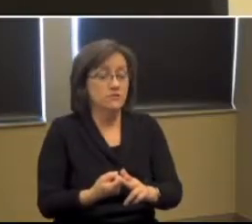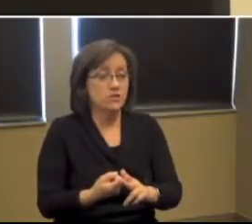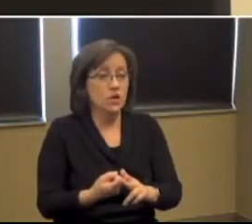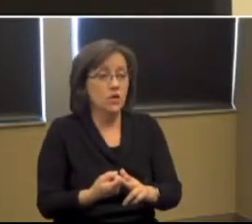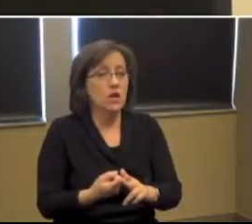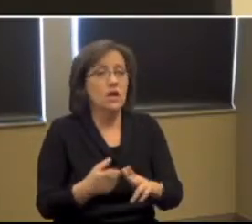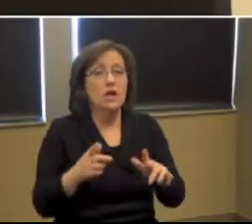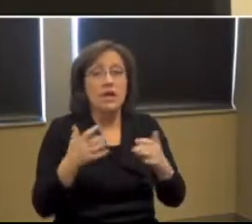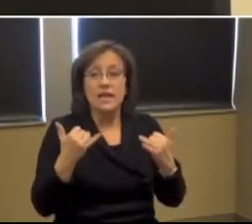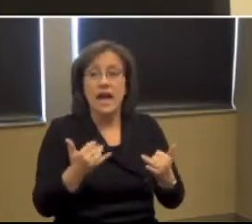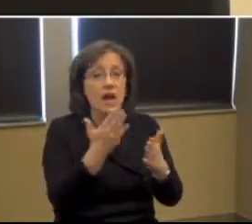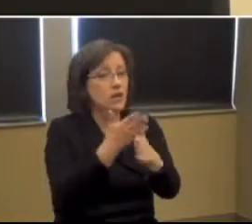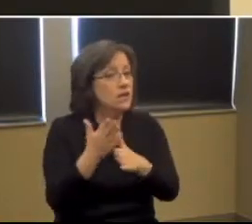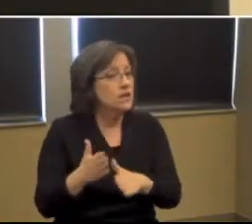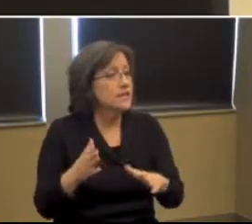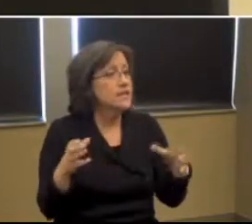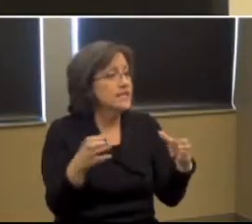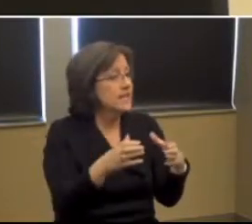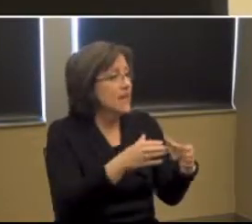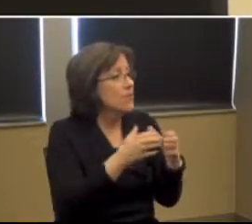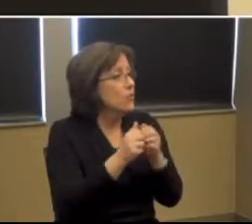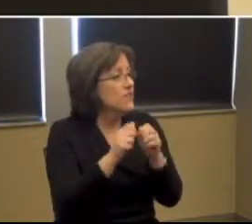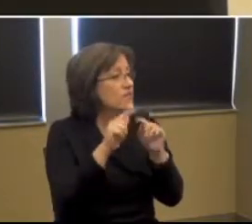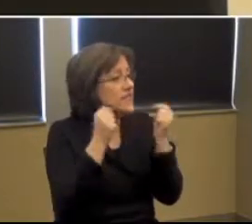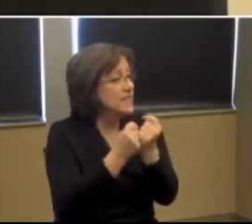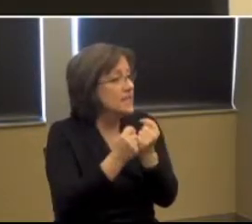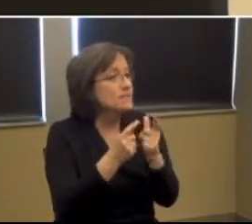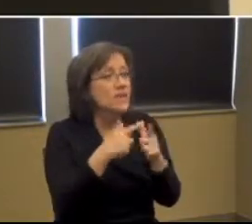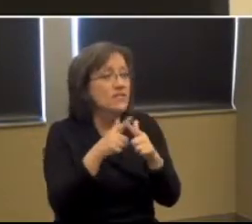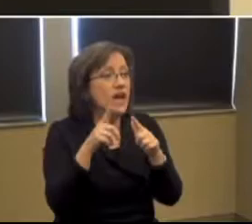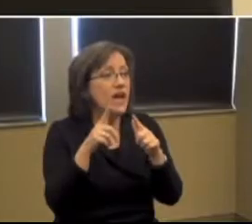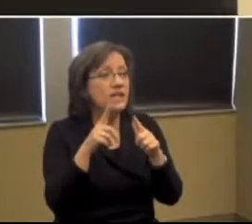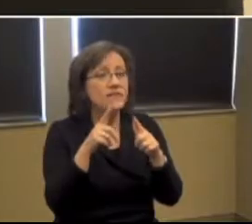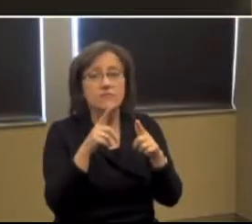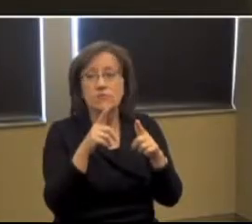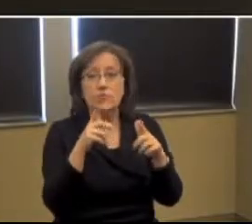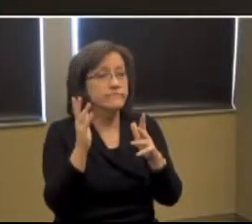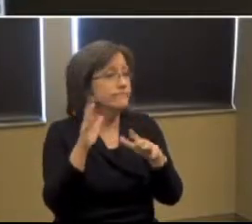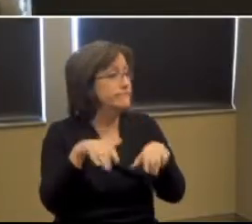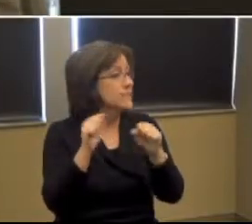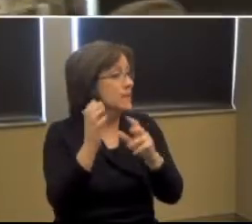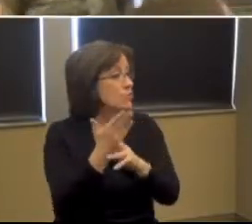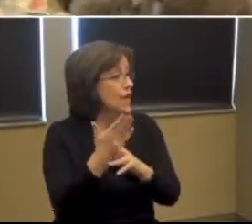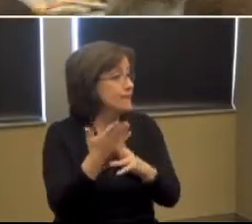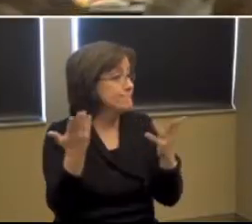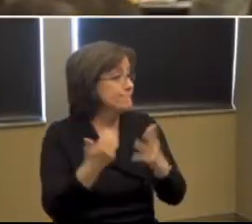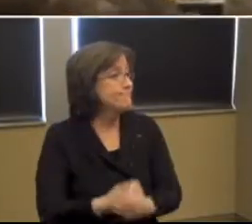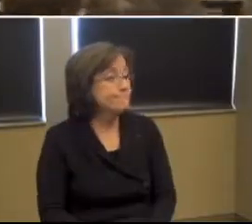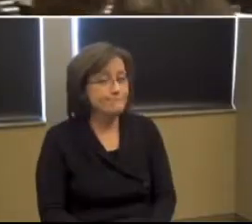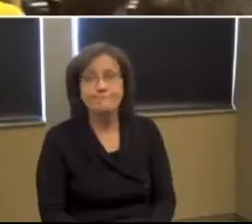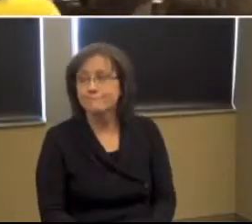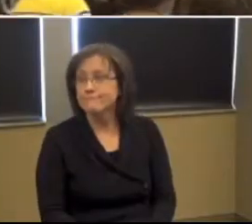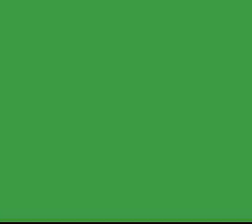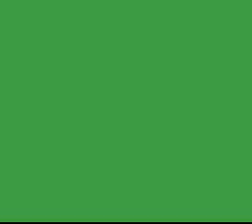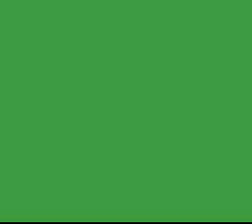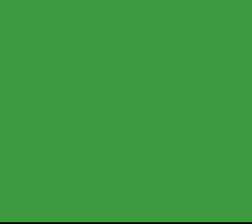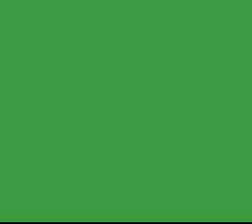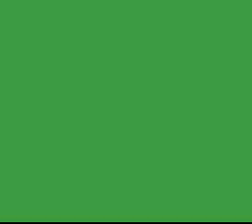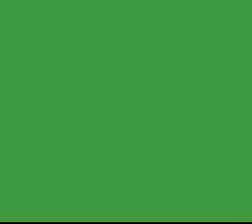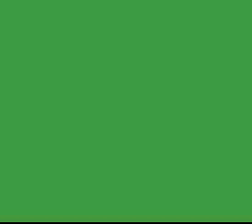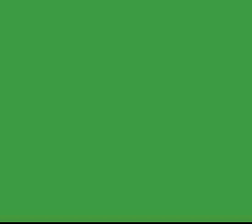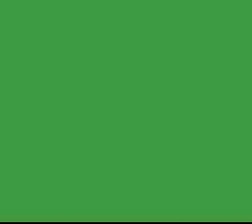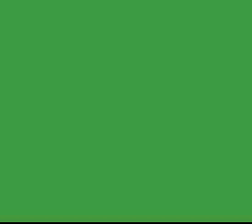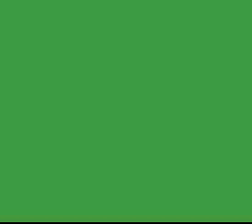get with your teams. We have a few minutes and then we get to have a break. Sound good? All right. Pack and stack.